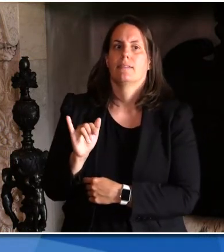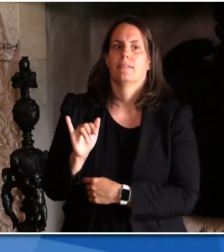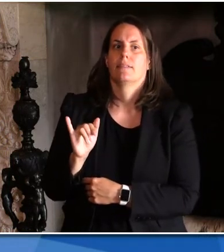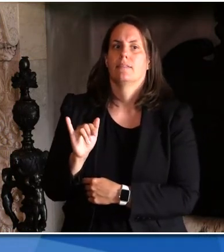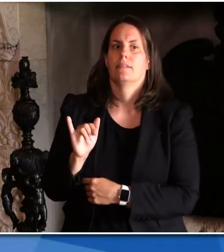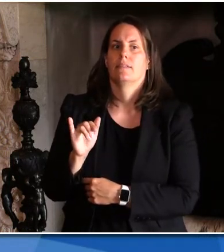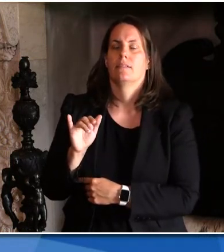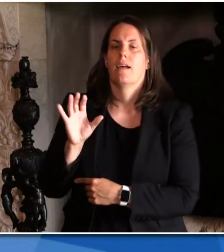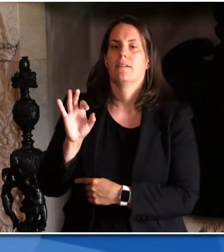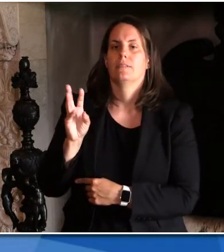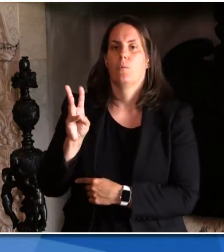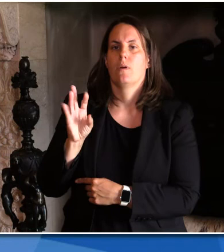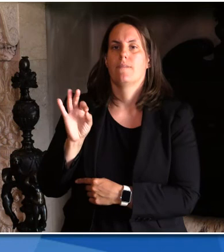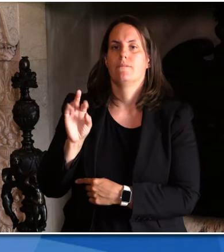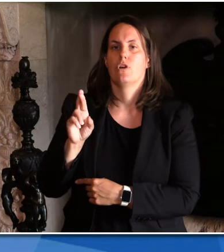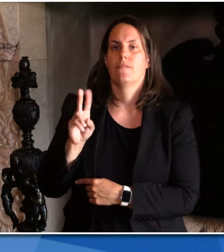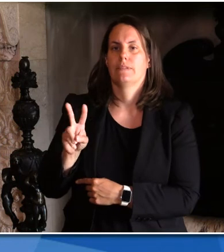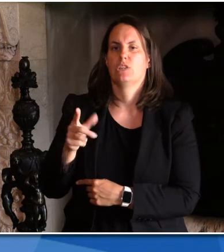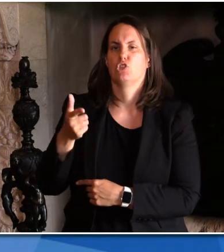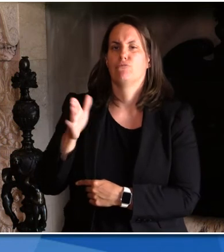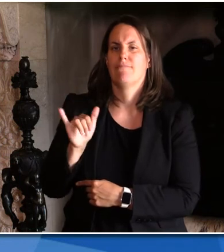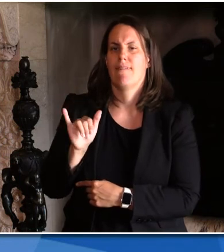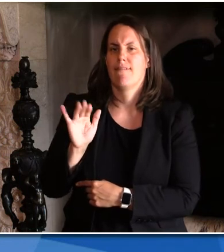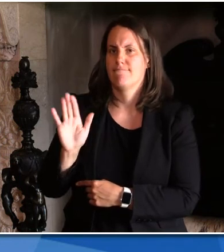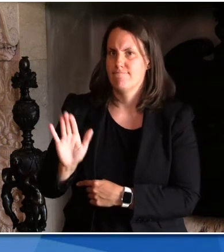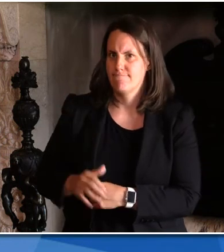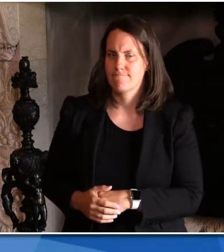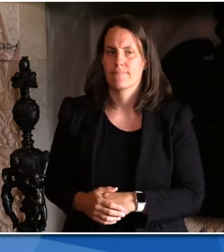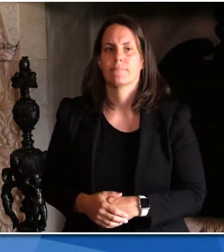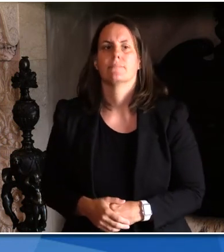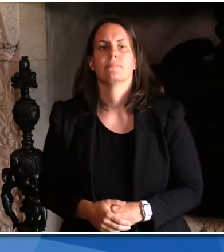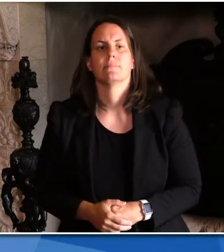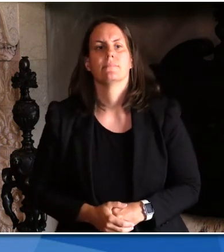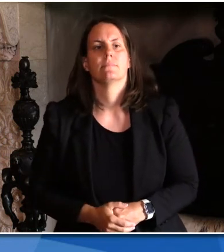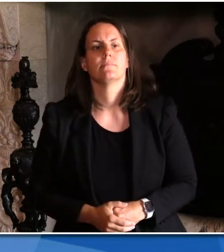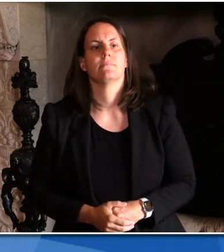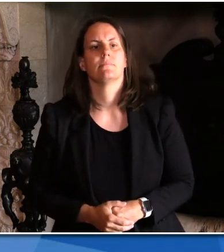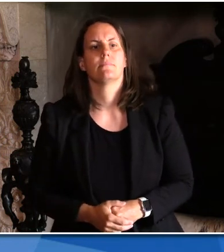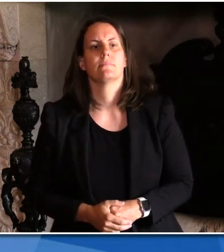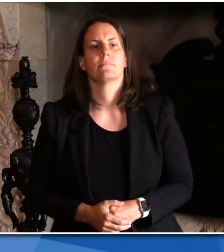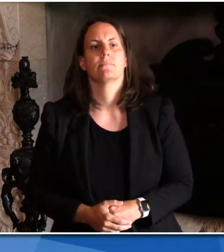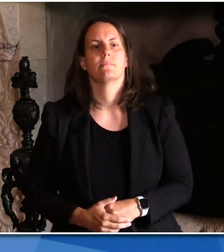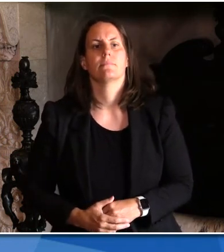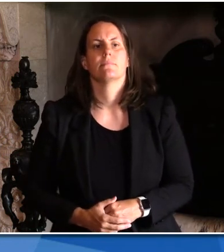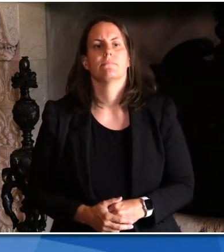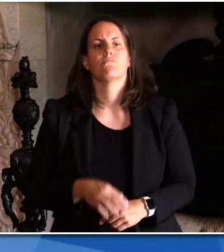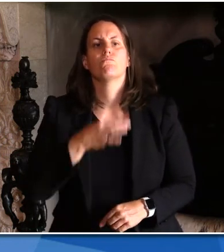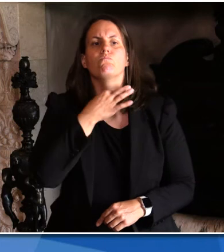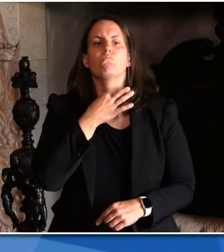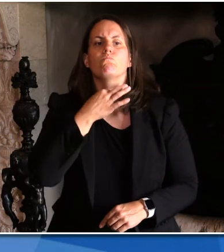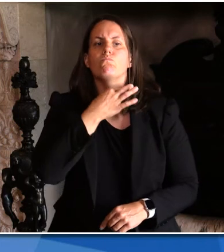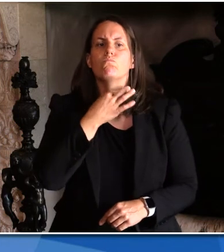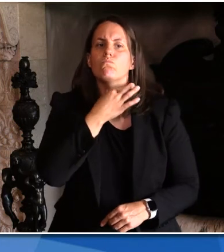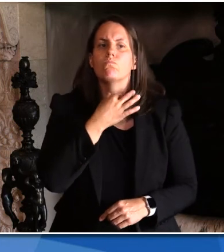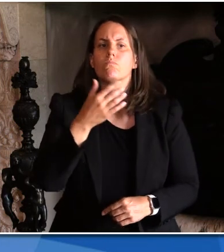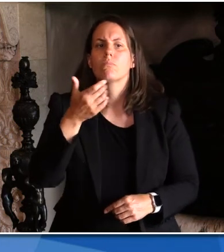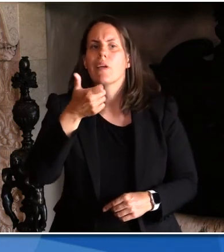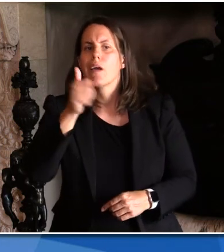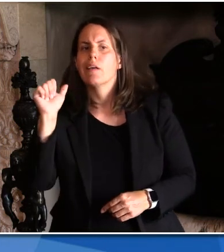Hi, thanks for taking my question. Has any guidance been given to local municipalities that are maybe seeing an increase in